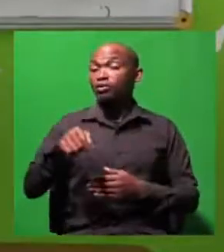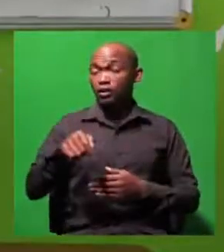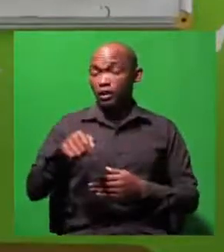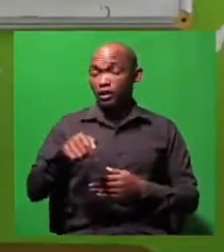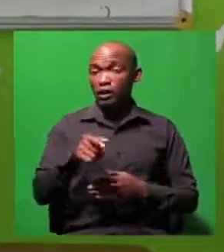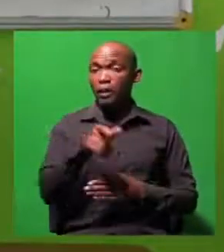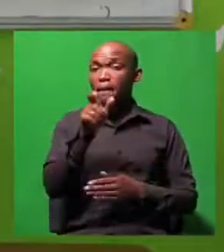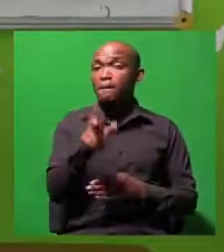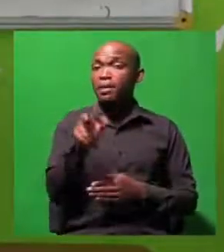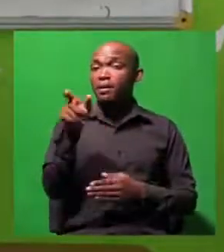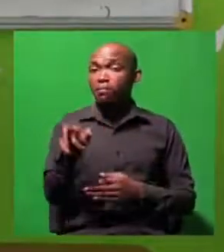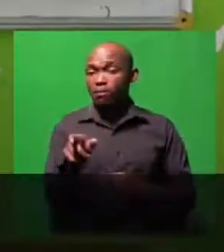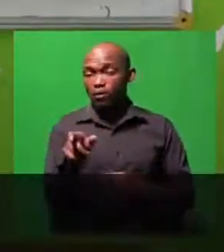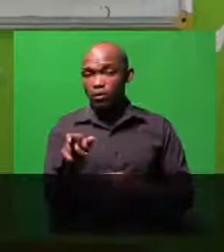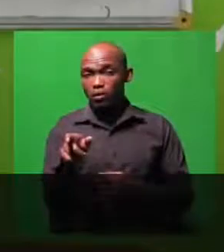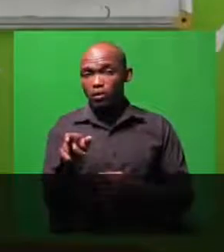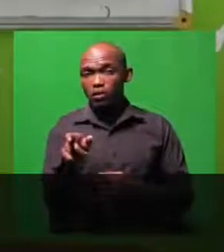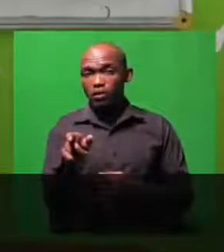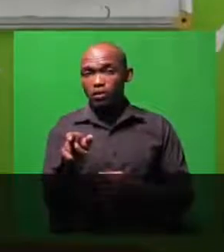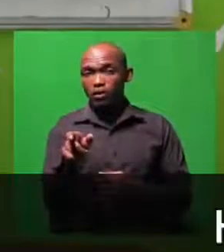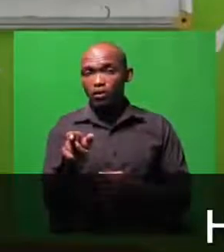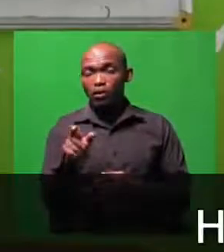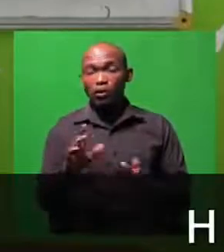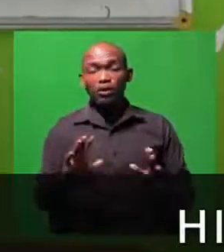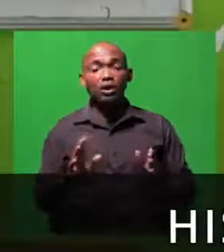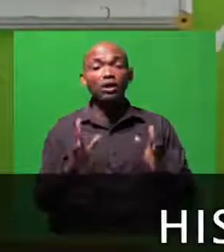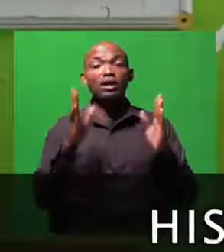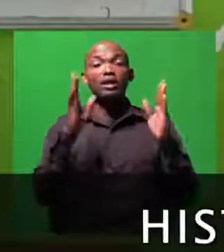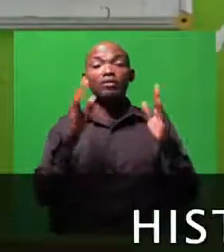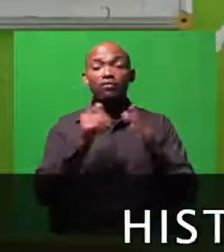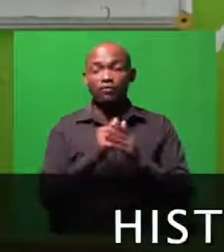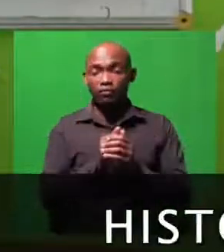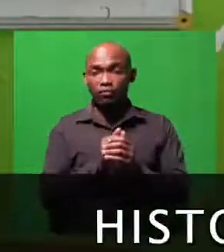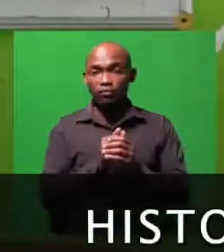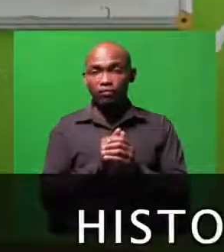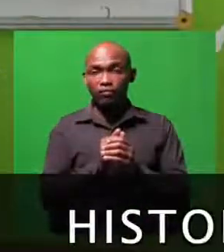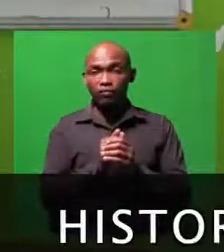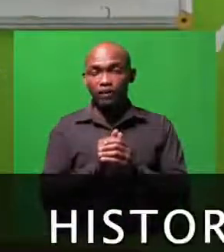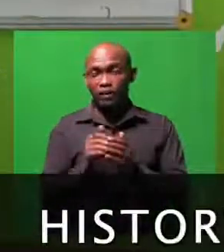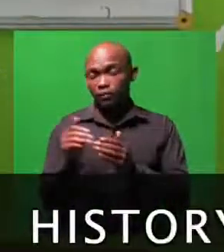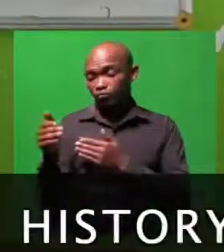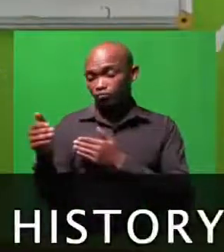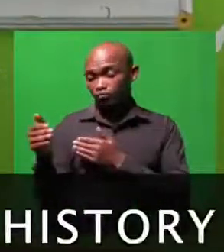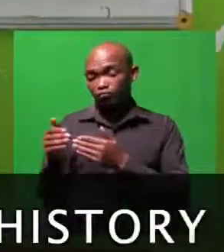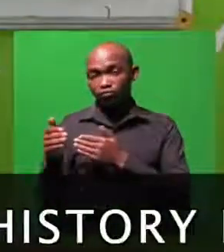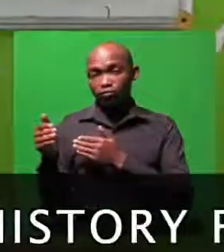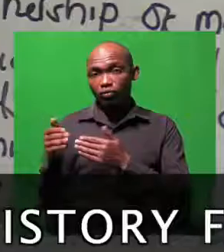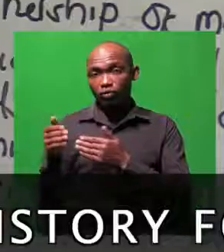For example, nowadays, people who live